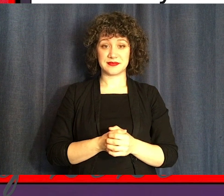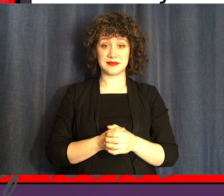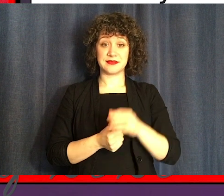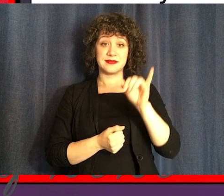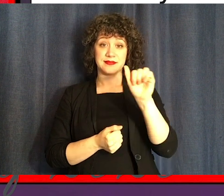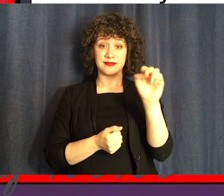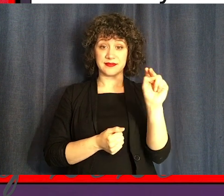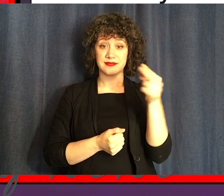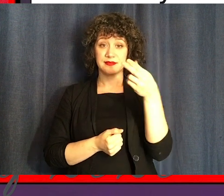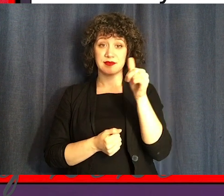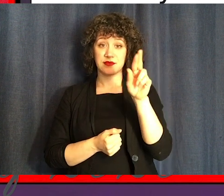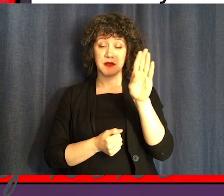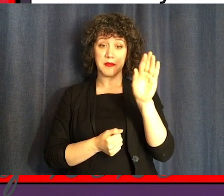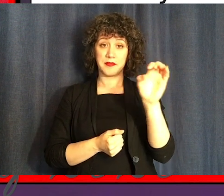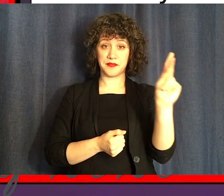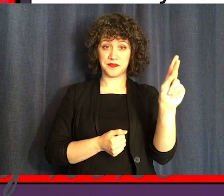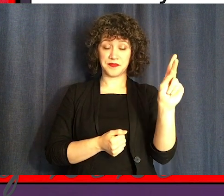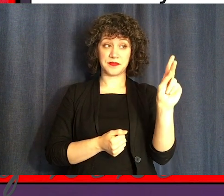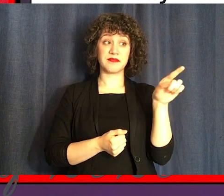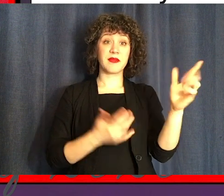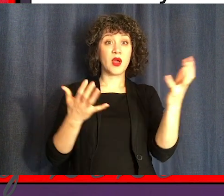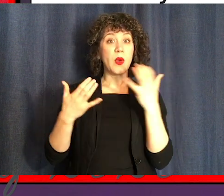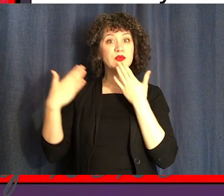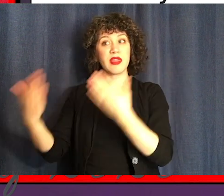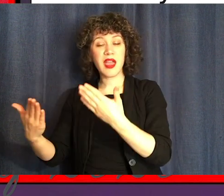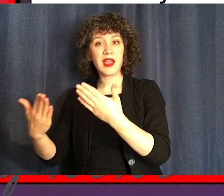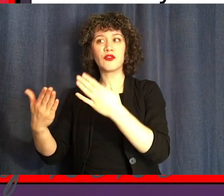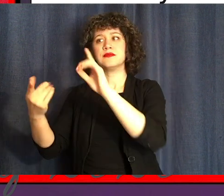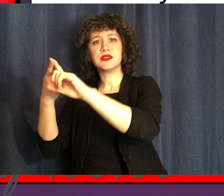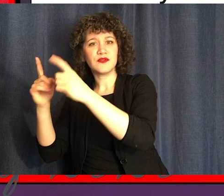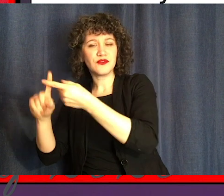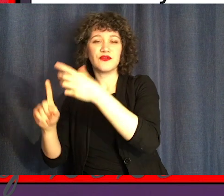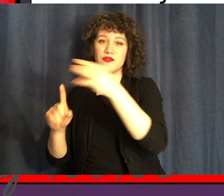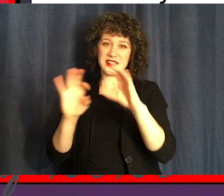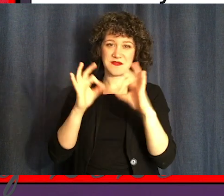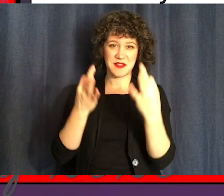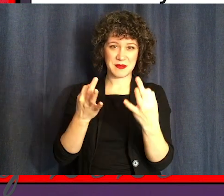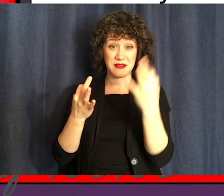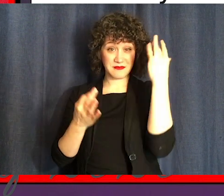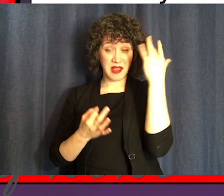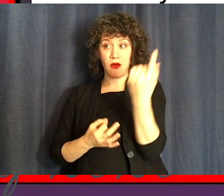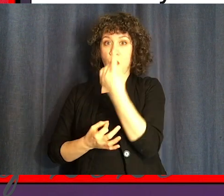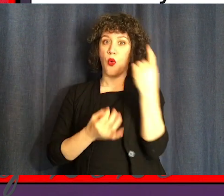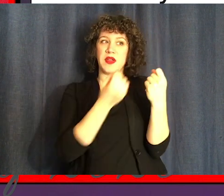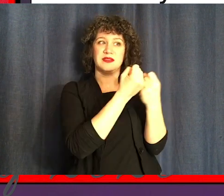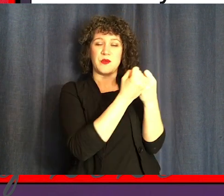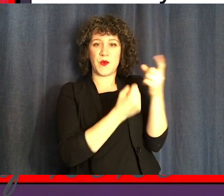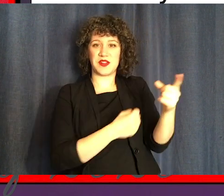Ian Harbuck. Ian would like to give a thank you to his friends and family for always supporting him.